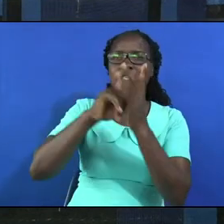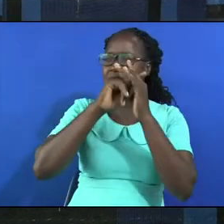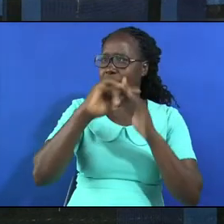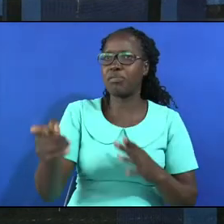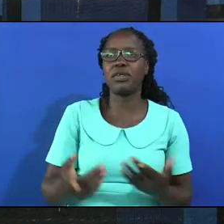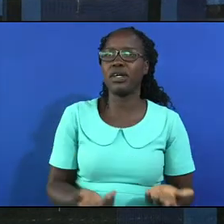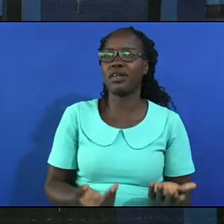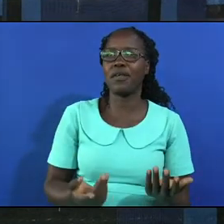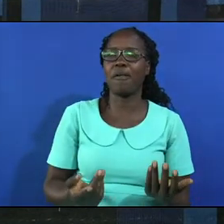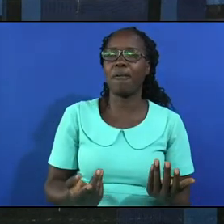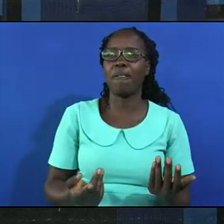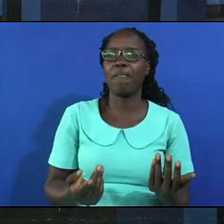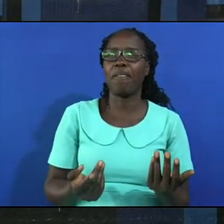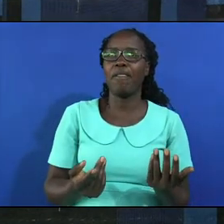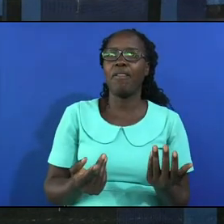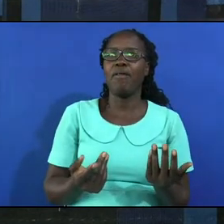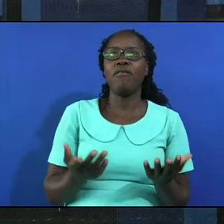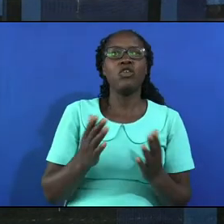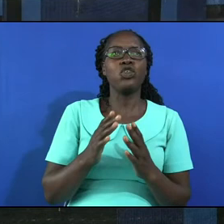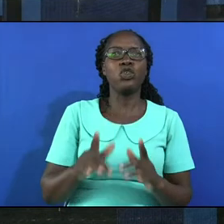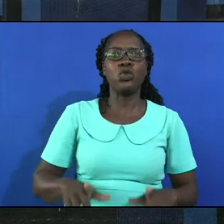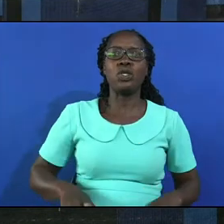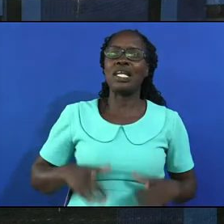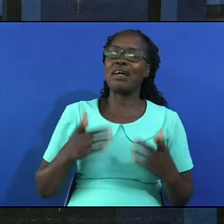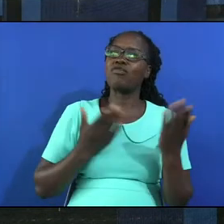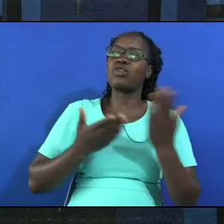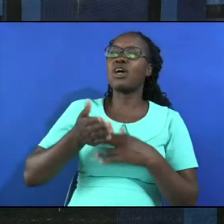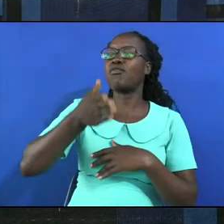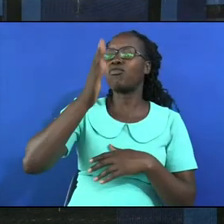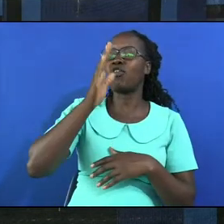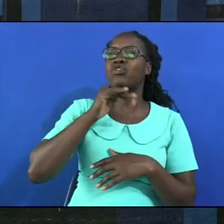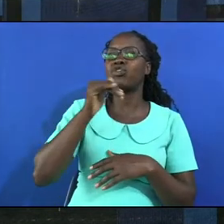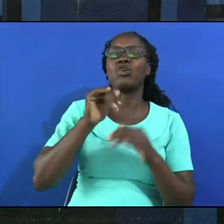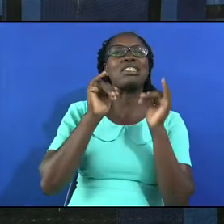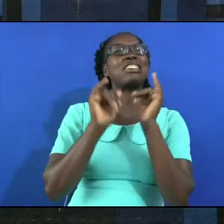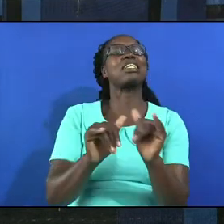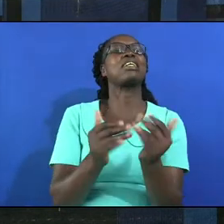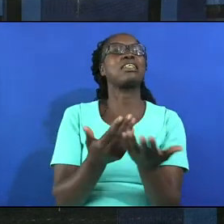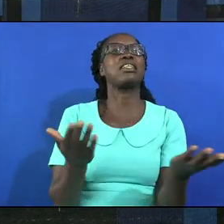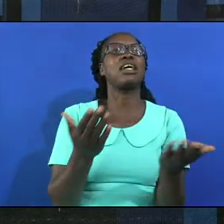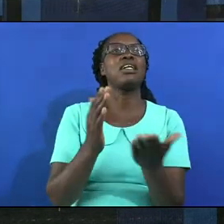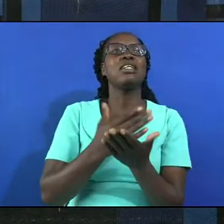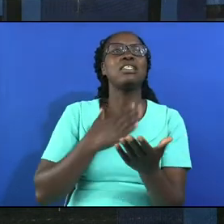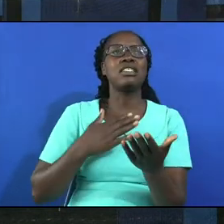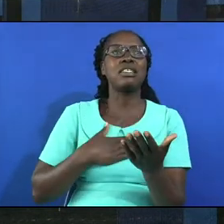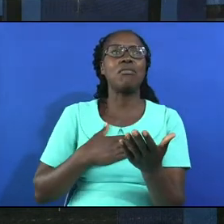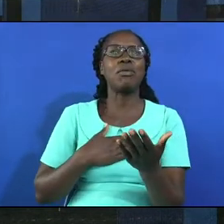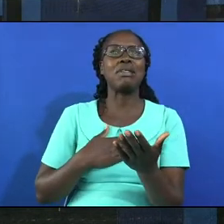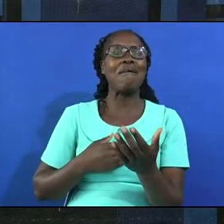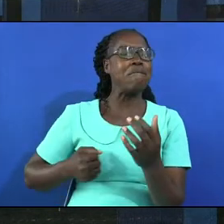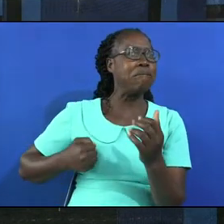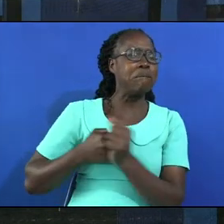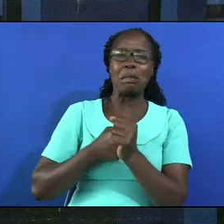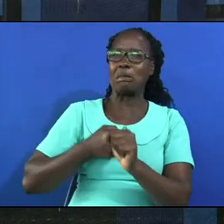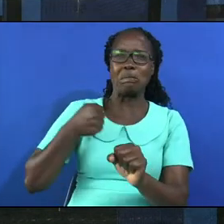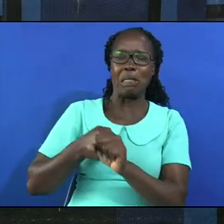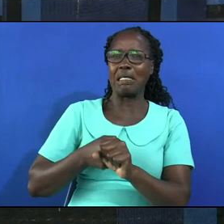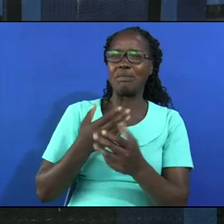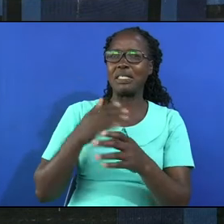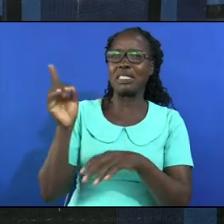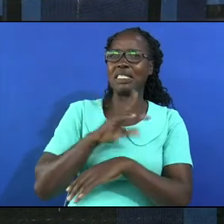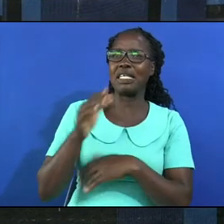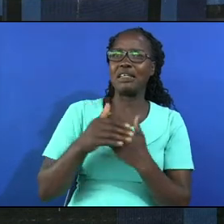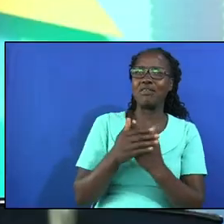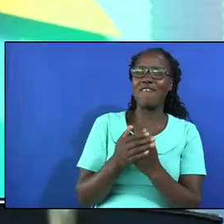disappear. You deserve a life to serve God, not staying there. Somebody is pounding you every day. Somebody